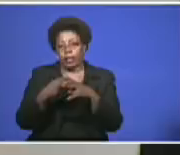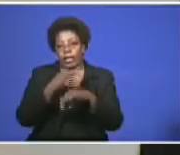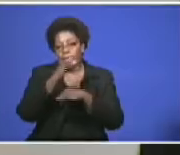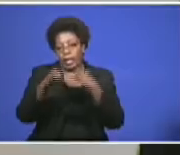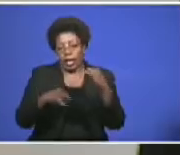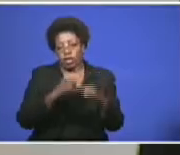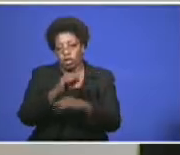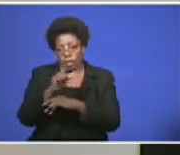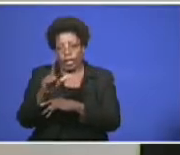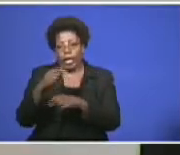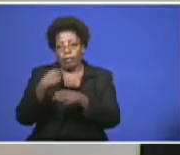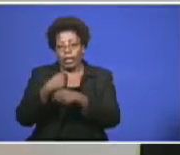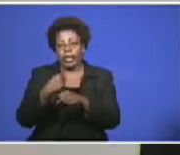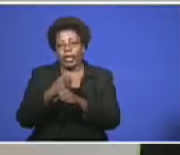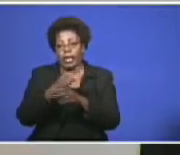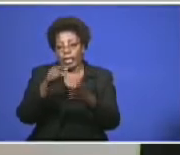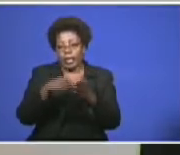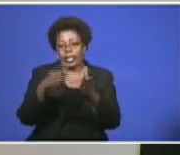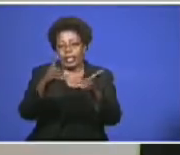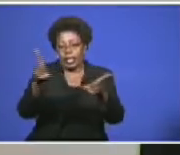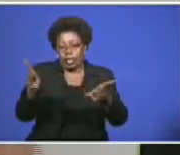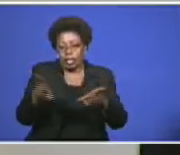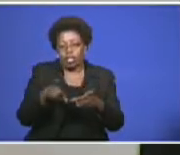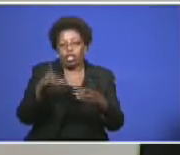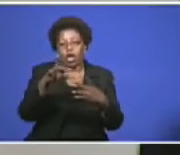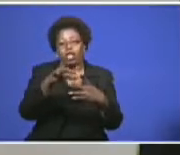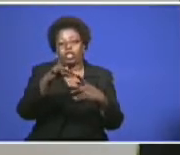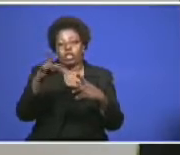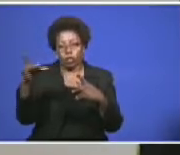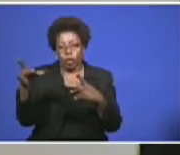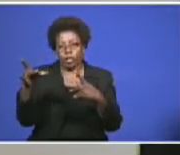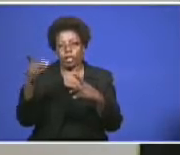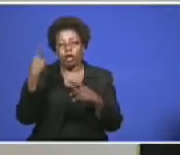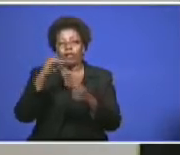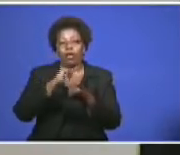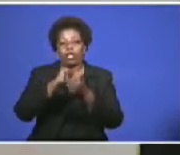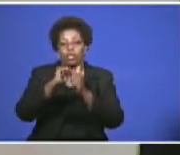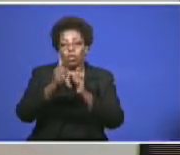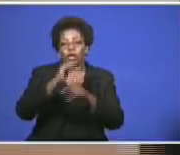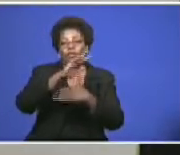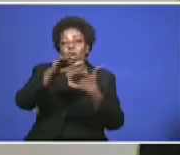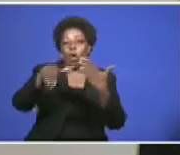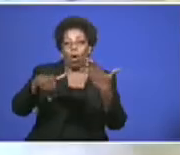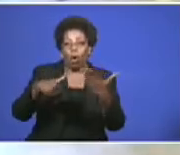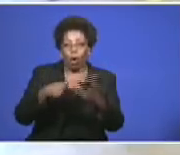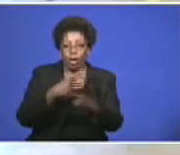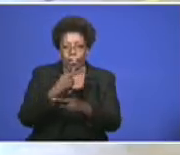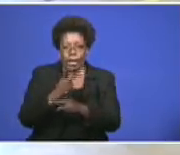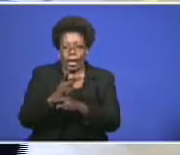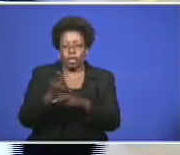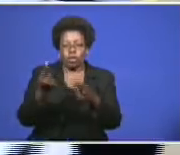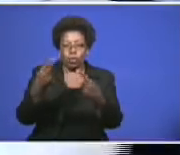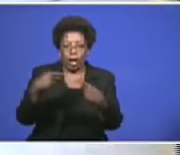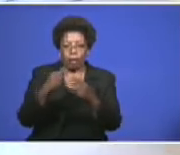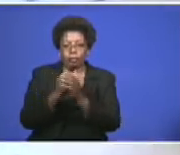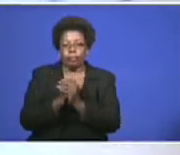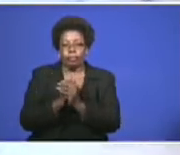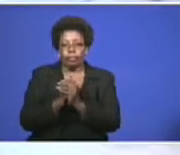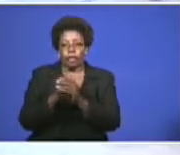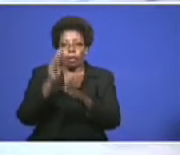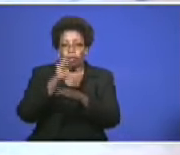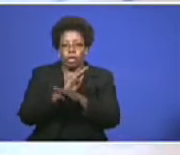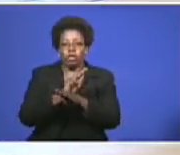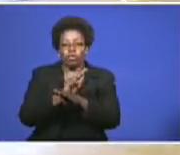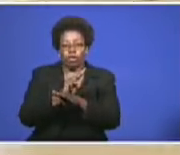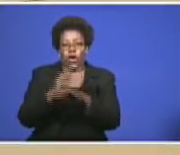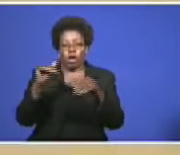this destination a choice for sporting federations of all types to come. Minister of Youth, Sports and